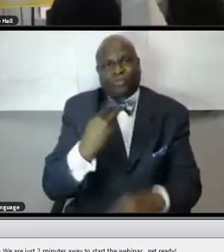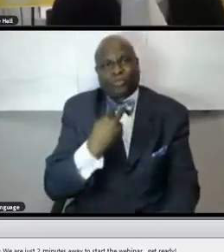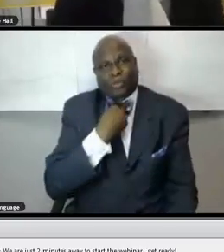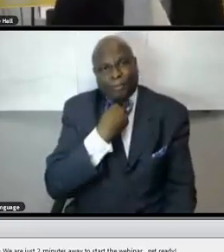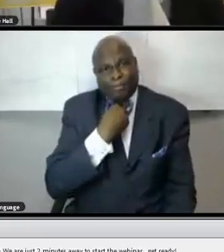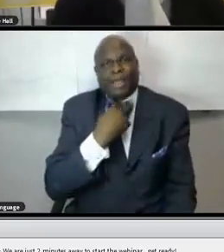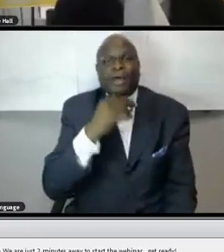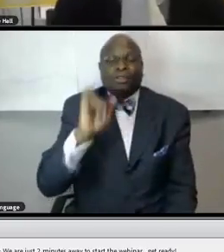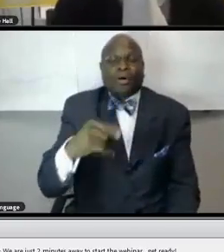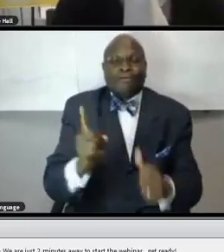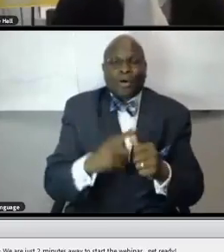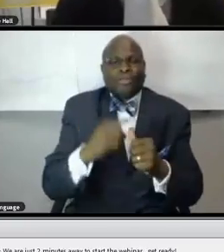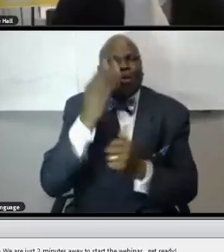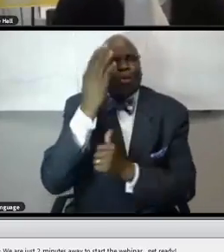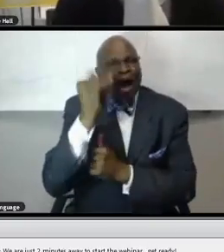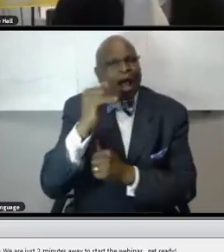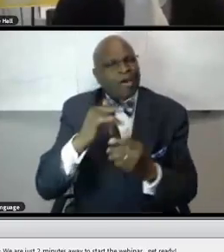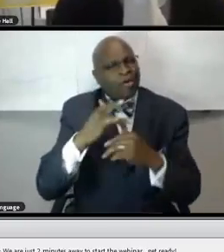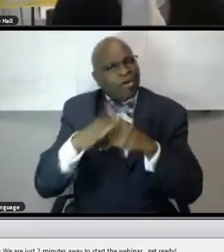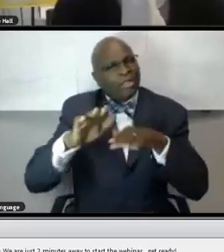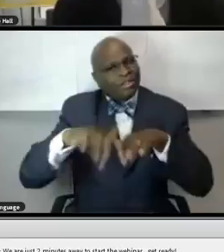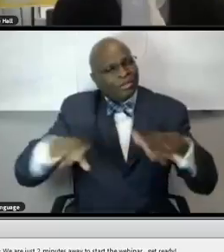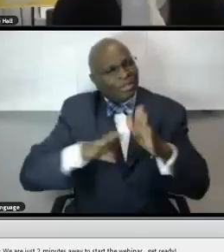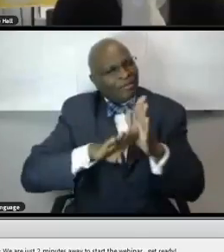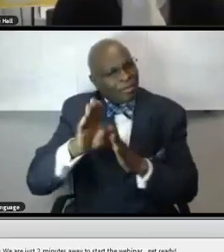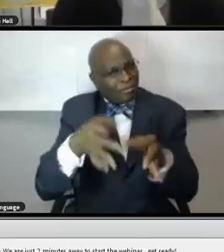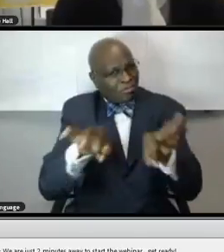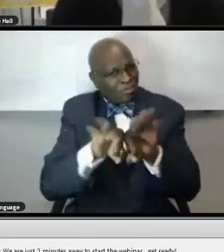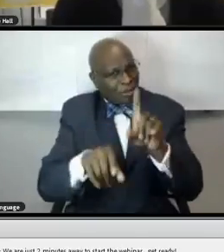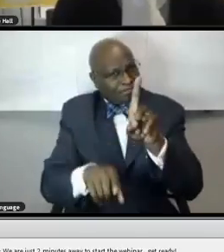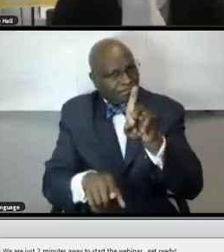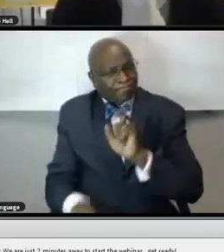So first of all, why early child development?